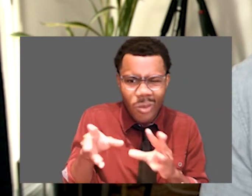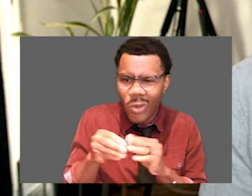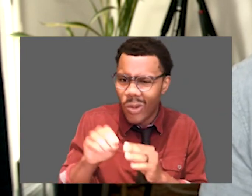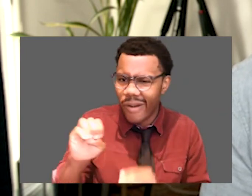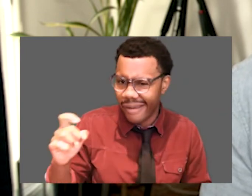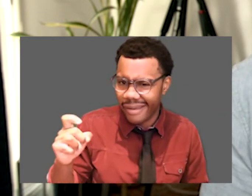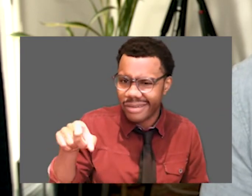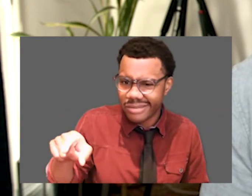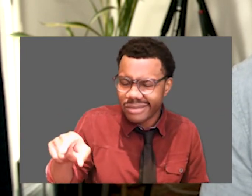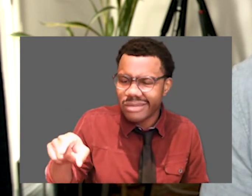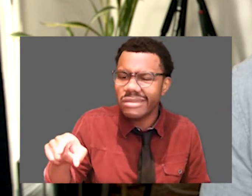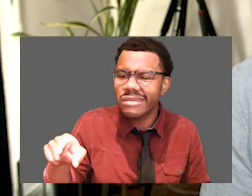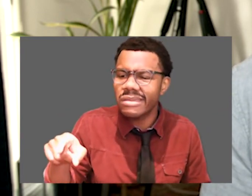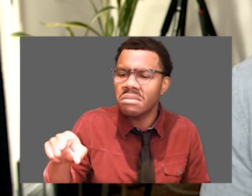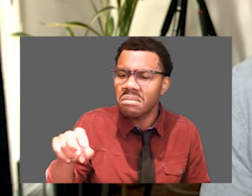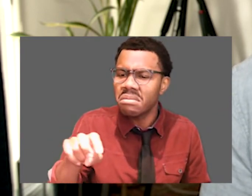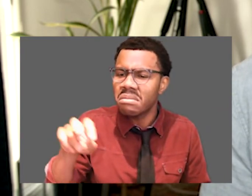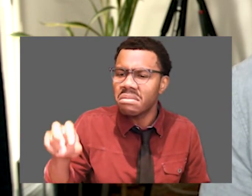on the prosecutor's side of the courtroom.